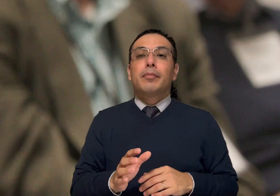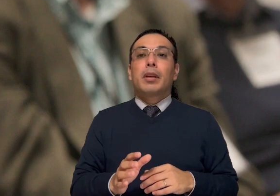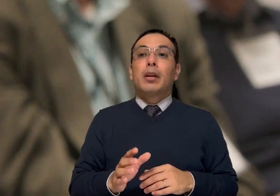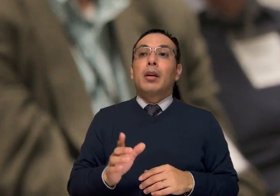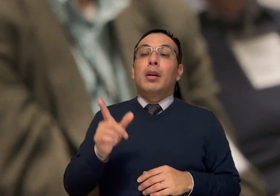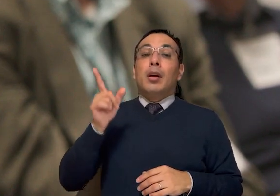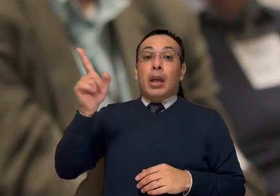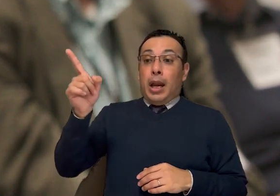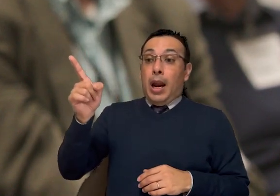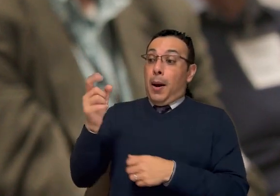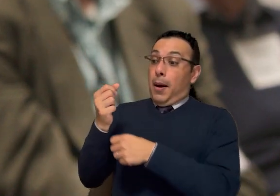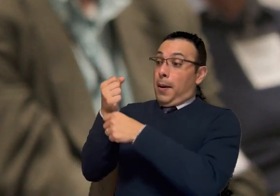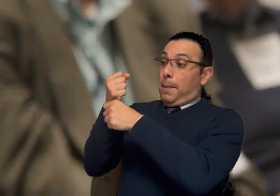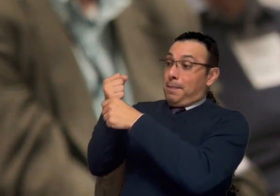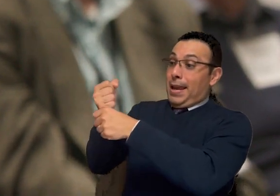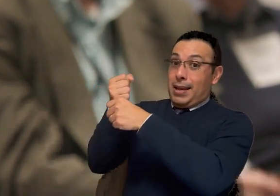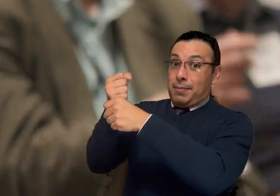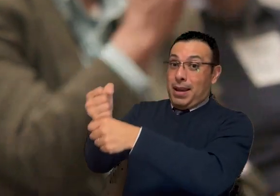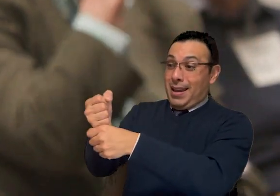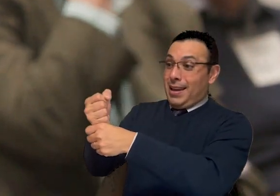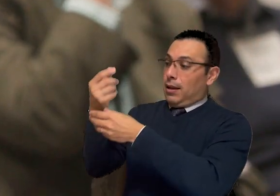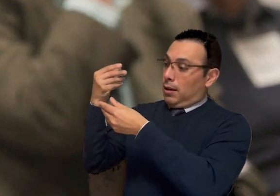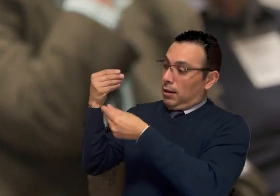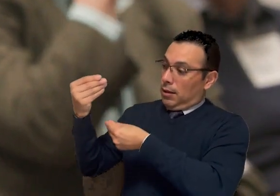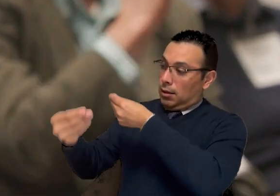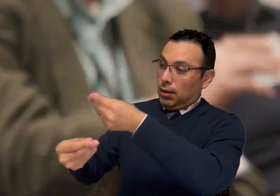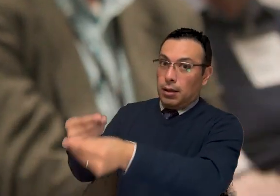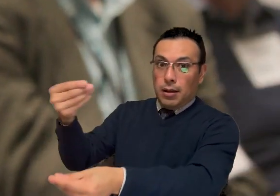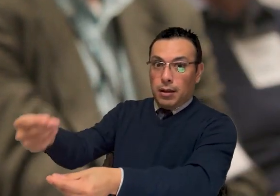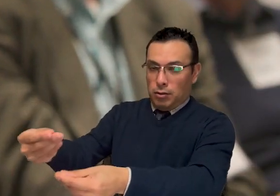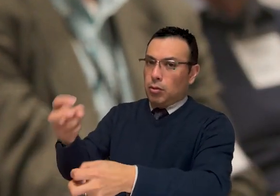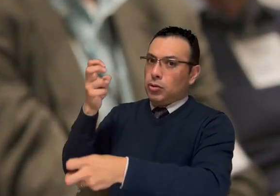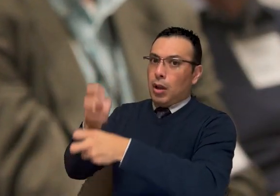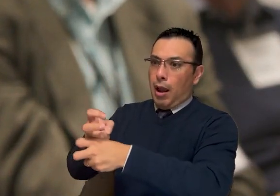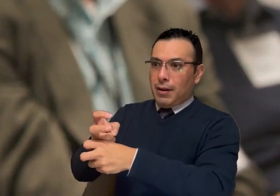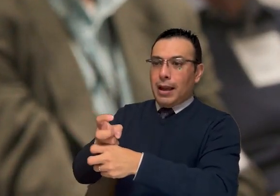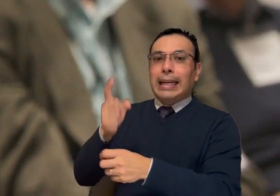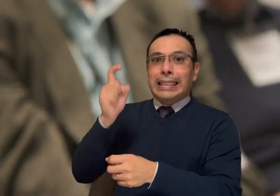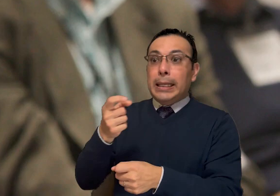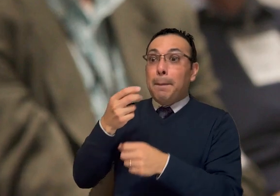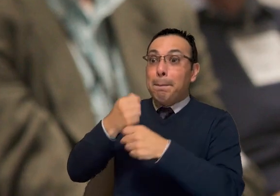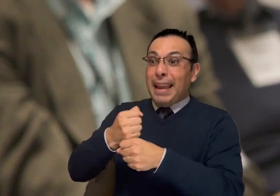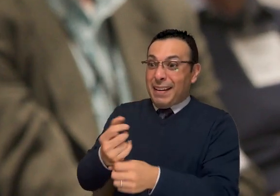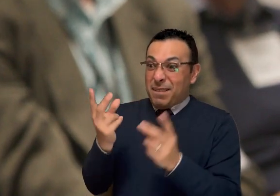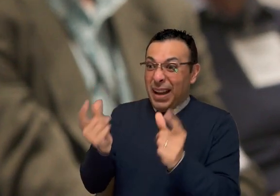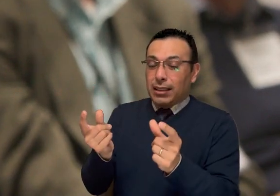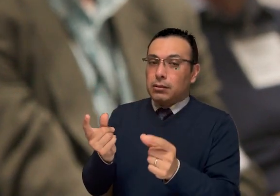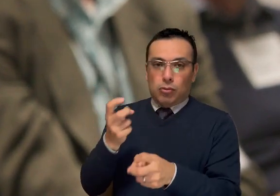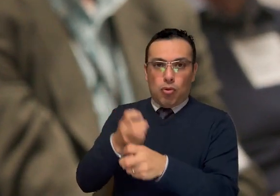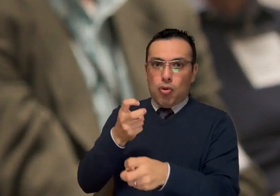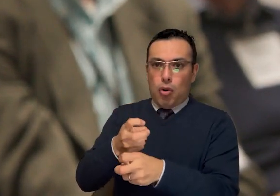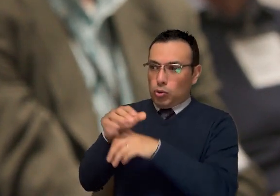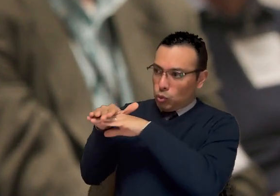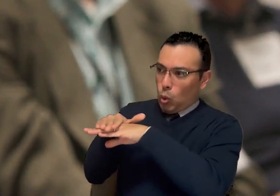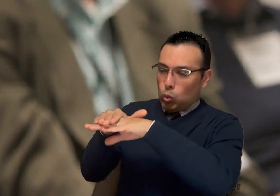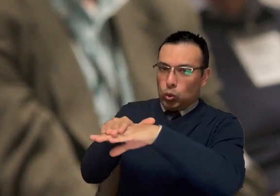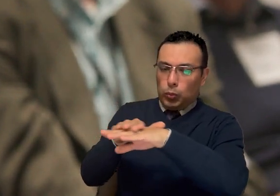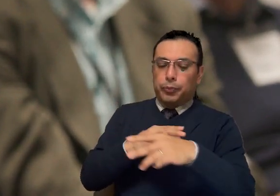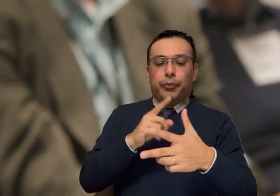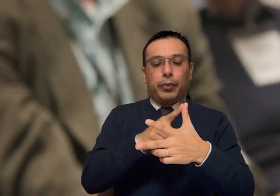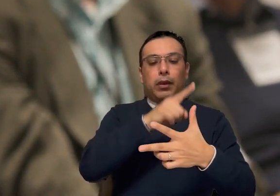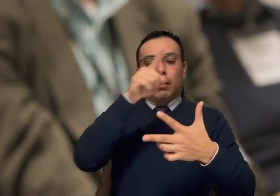supply chain challenges to build so many of them so quickly. Two, a lot of challenges